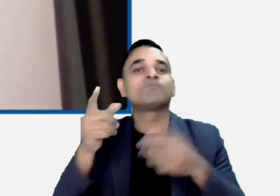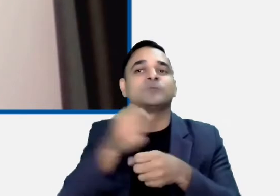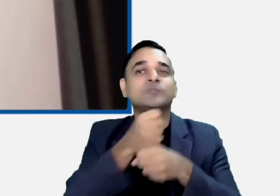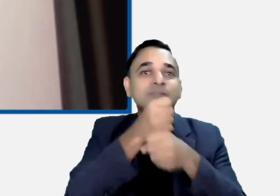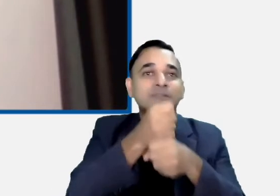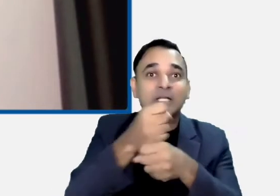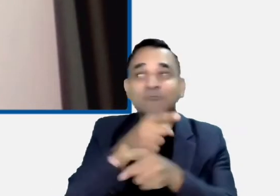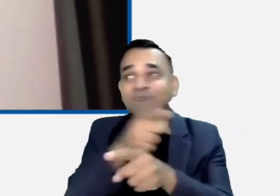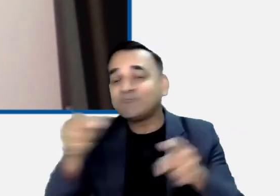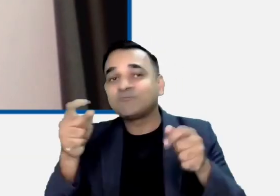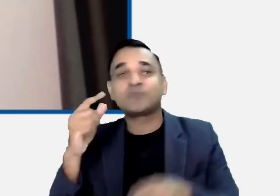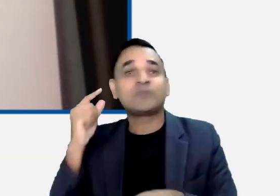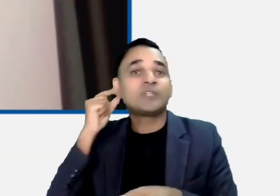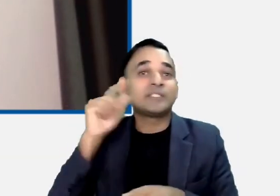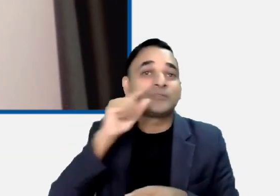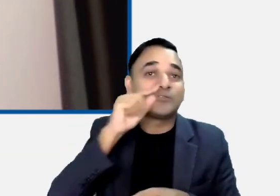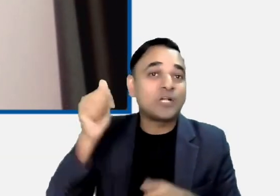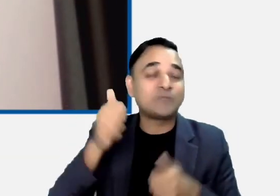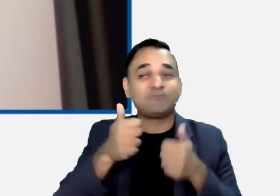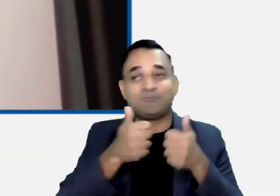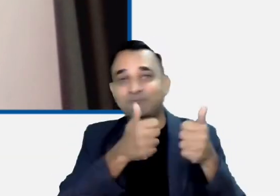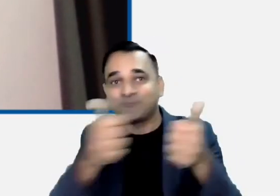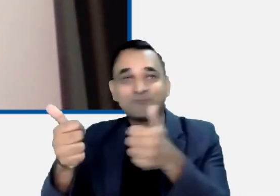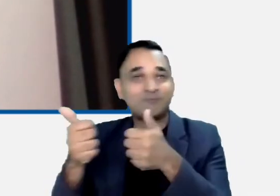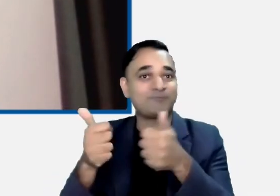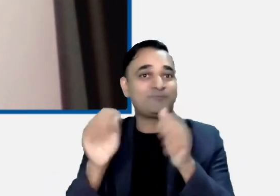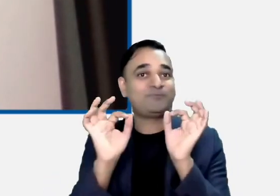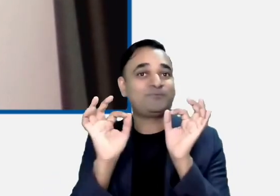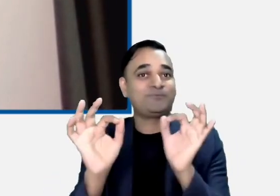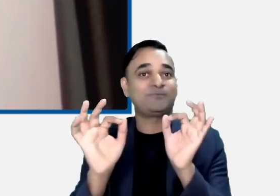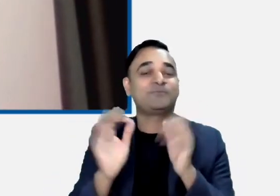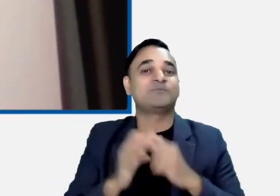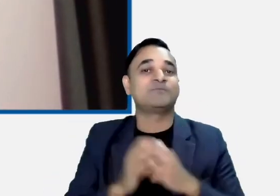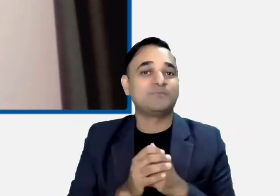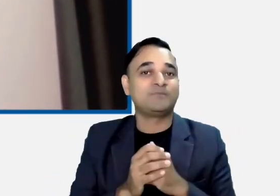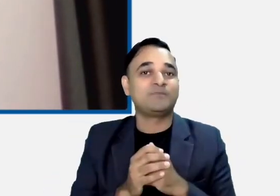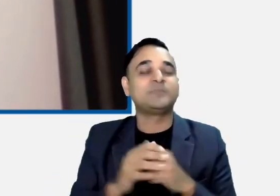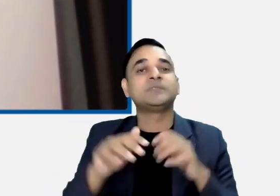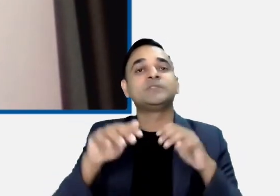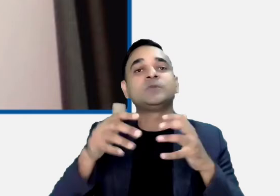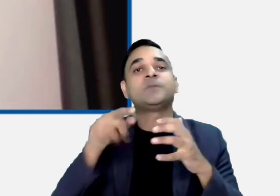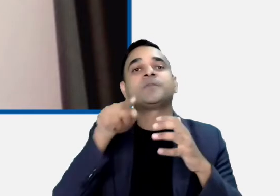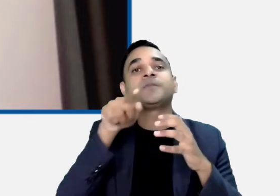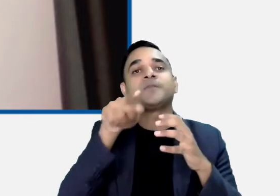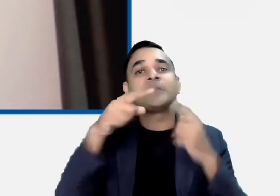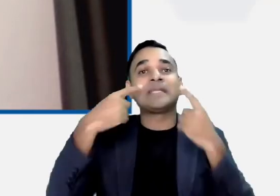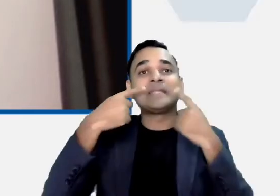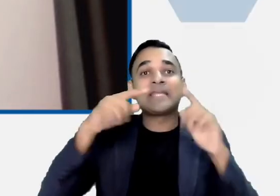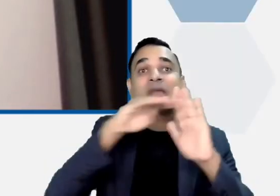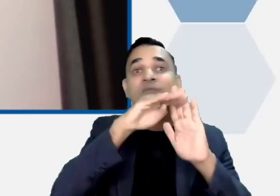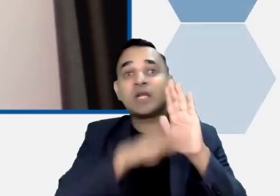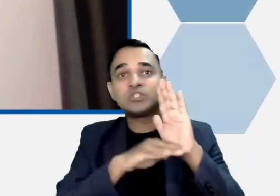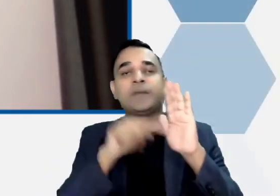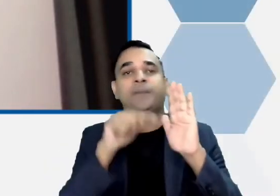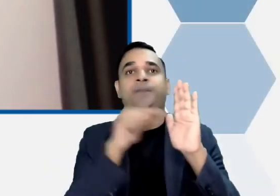is a result of consultations, including through the Africa Working Group on Disaster Risk Reduction. Inputs